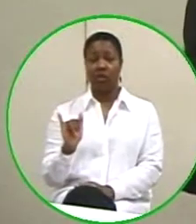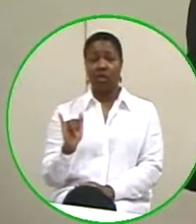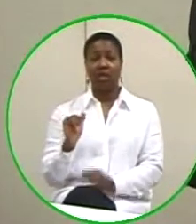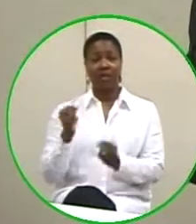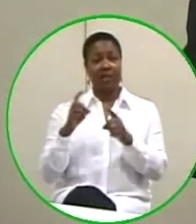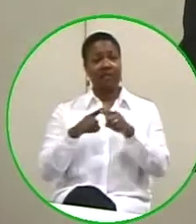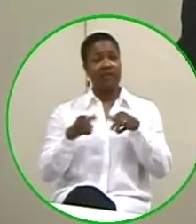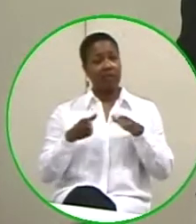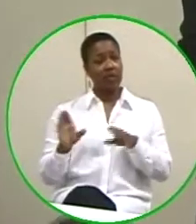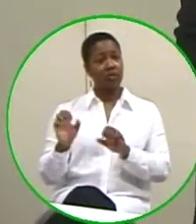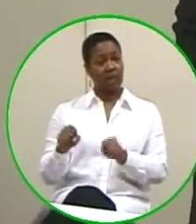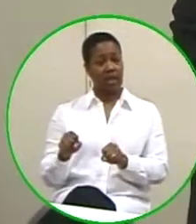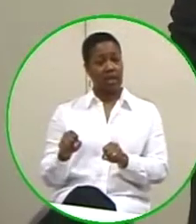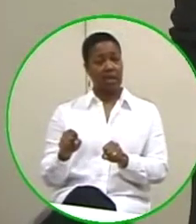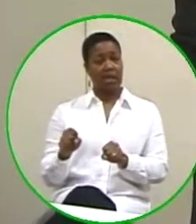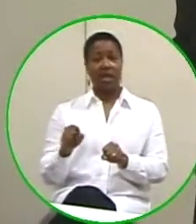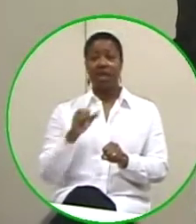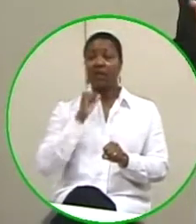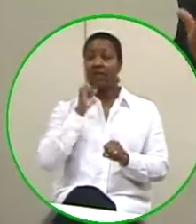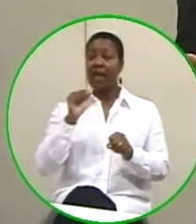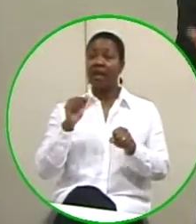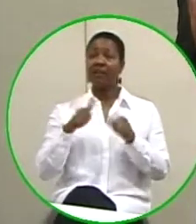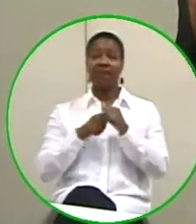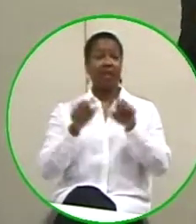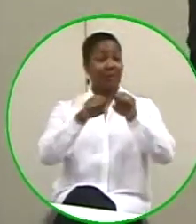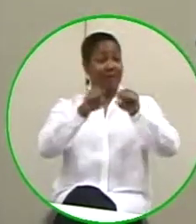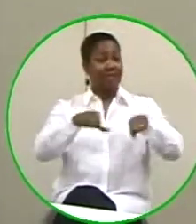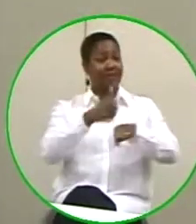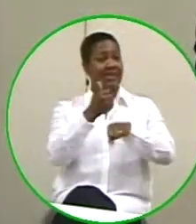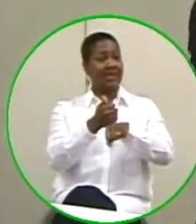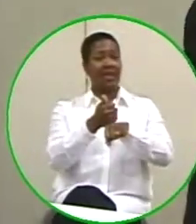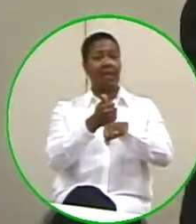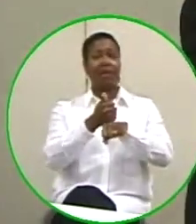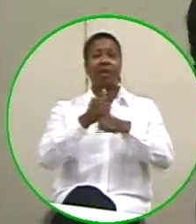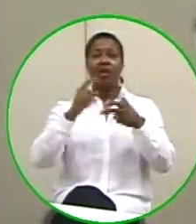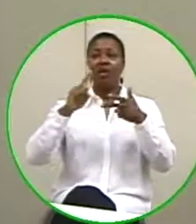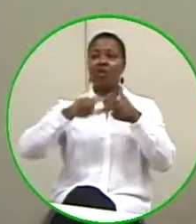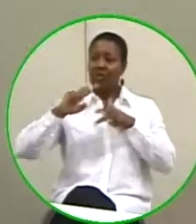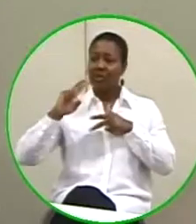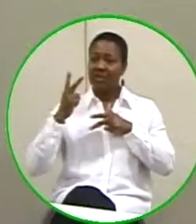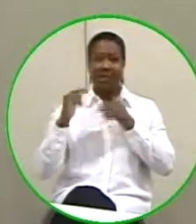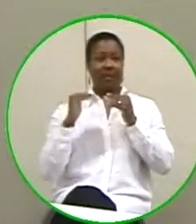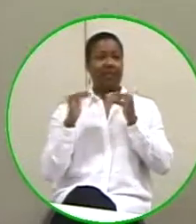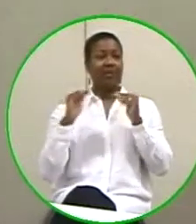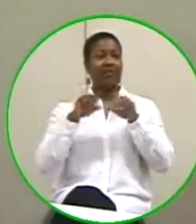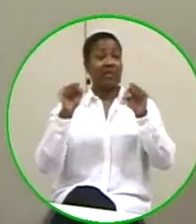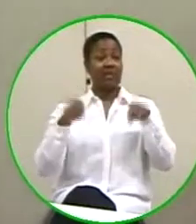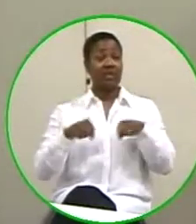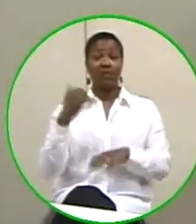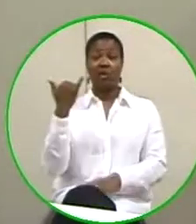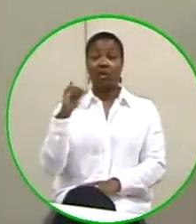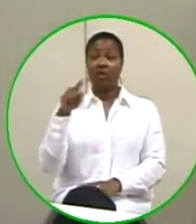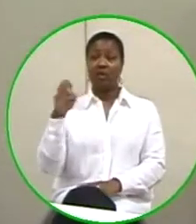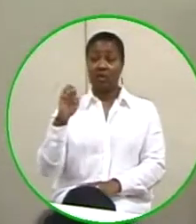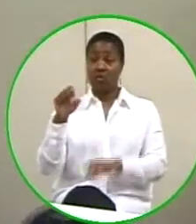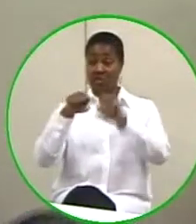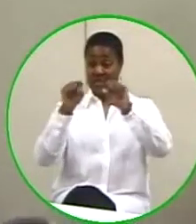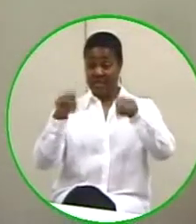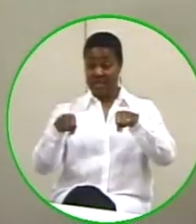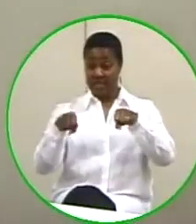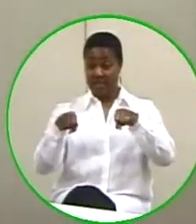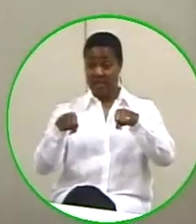lot of different ways to do it, but if you're not systematic in setting up your secondary level system, your yellow zone system, you